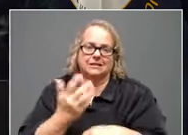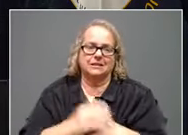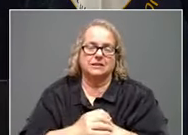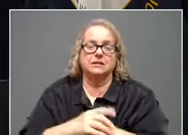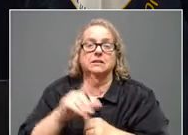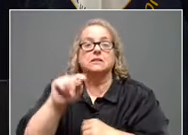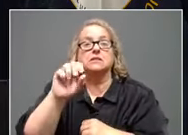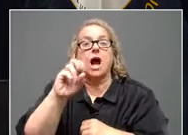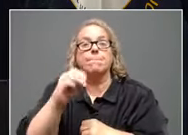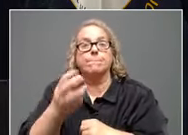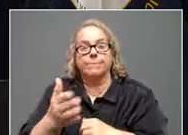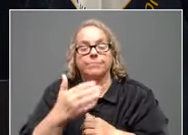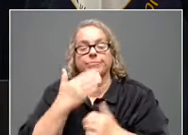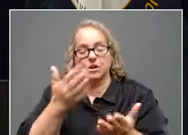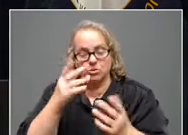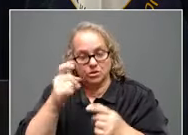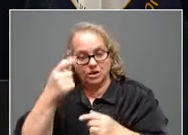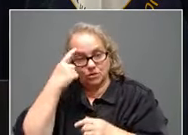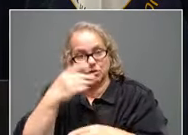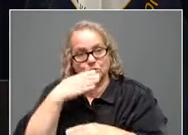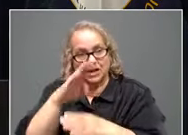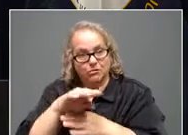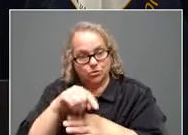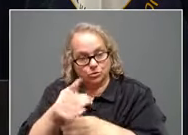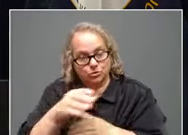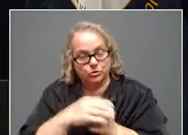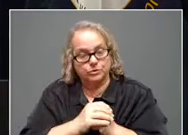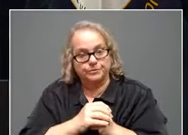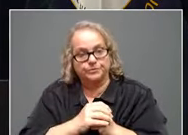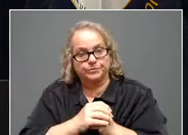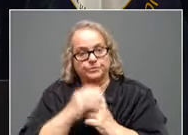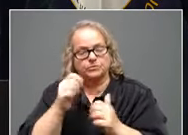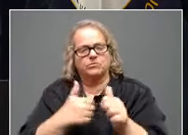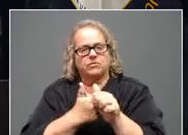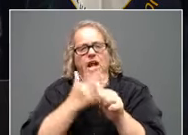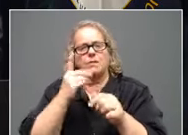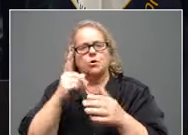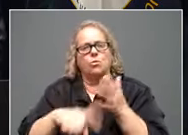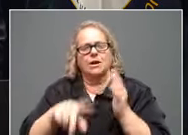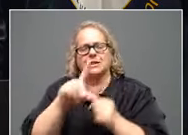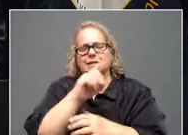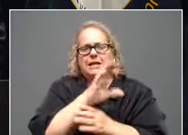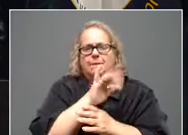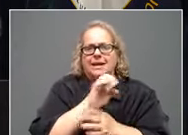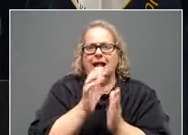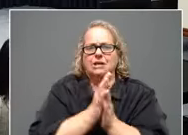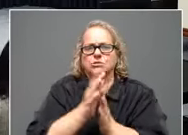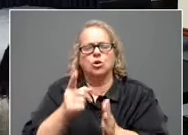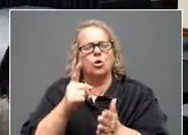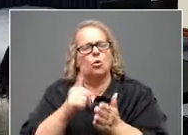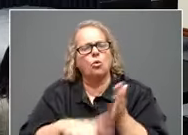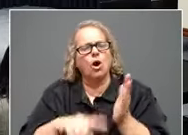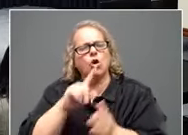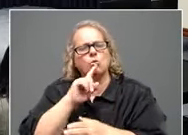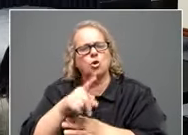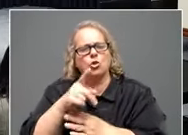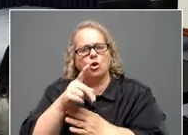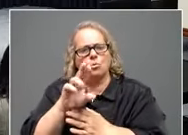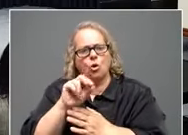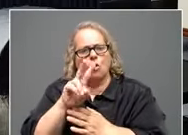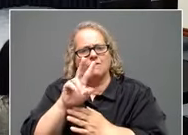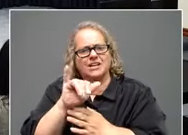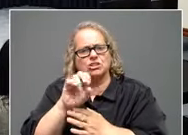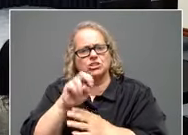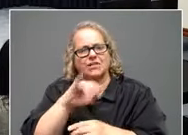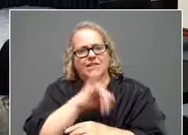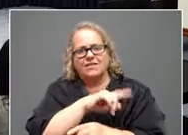Thank you, Governor. Good afternoon to you. I want to follow up on what Debbie asked you. And what were the provisions that changed? Oh, they